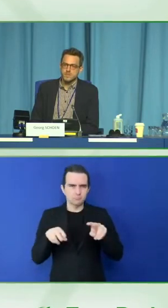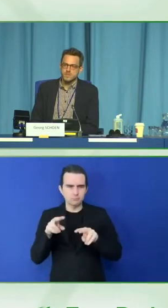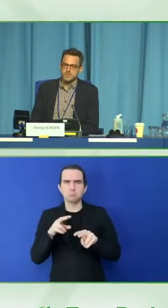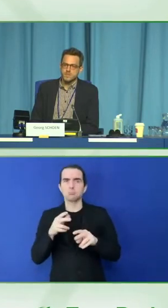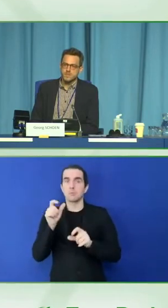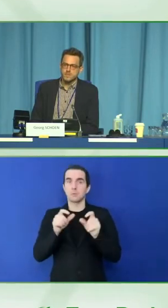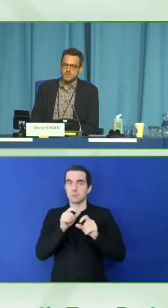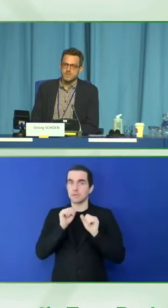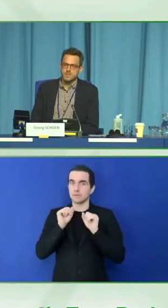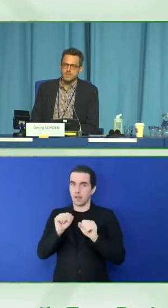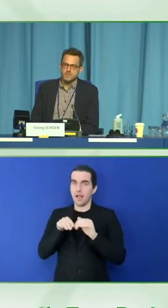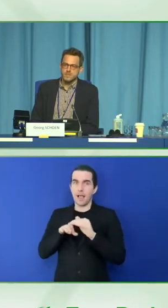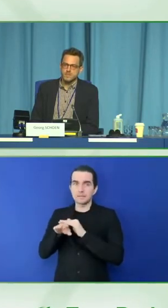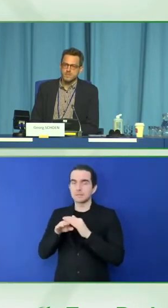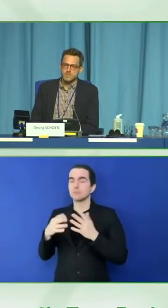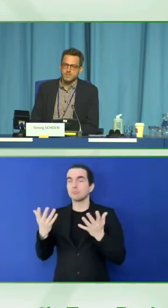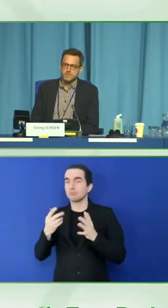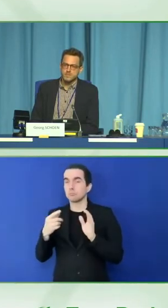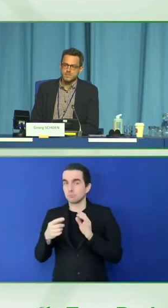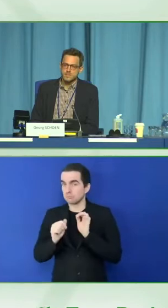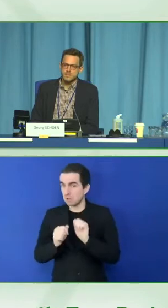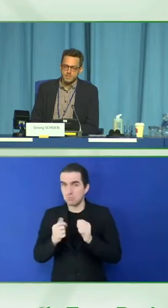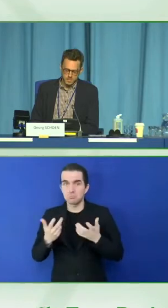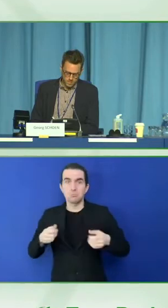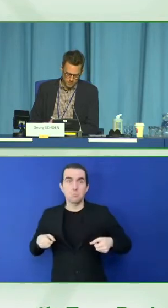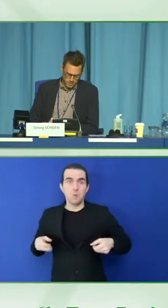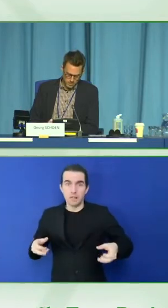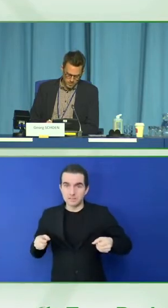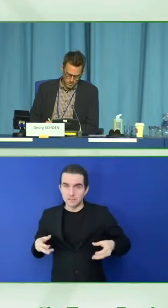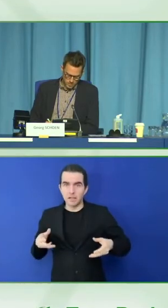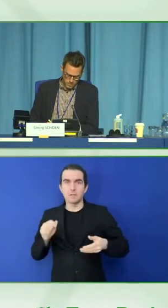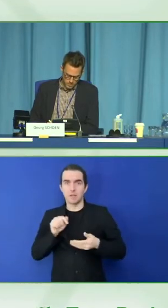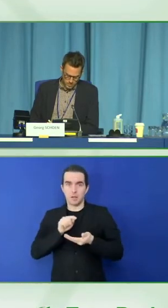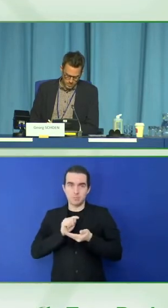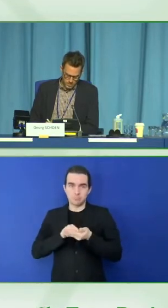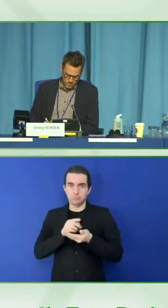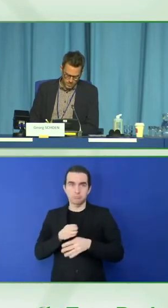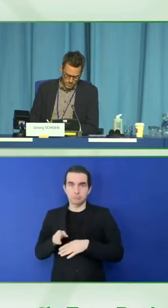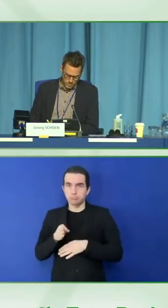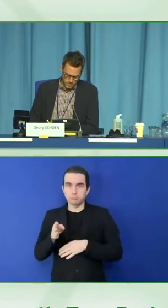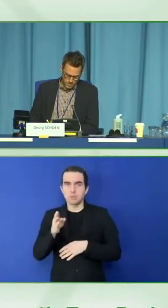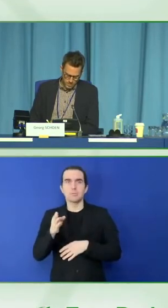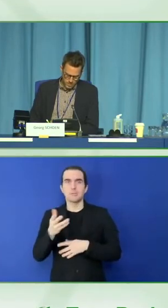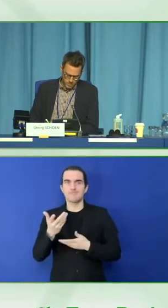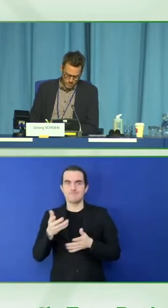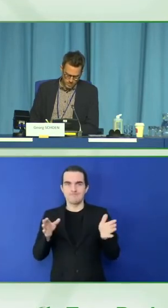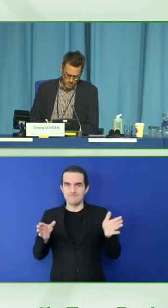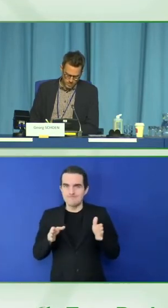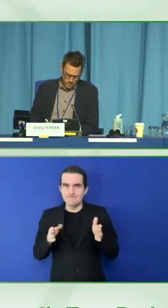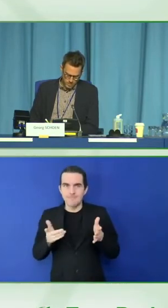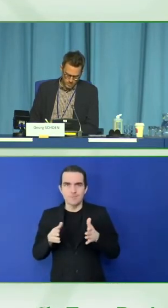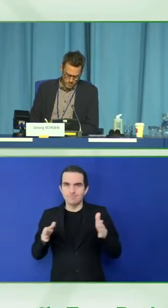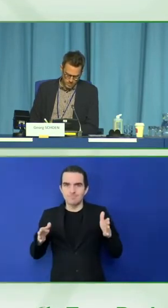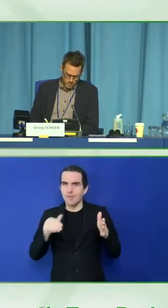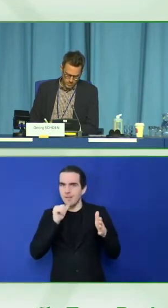effective financing mechanisms so that we empower persons with disability to get access to